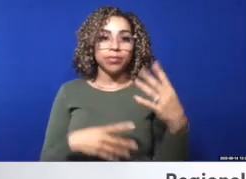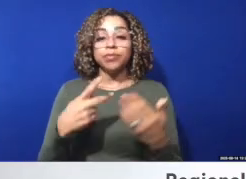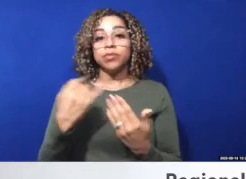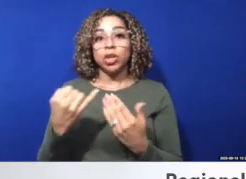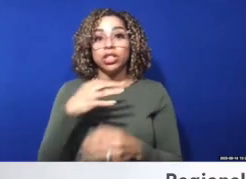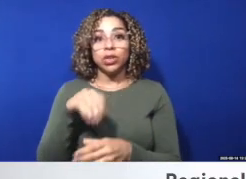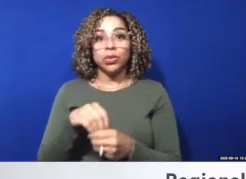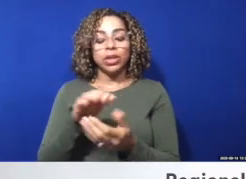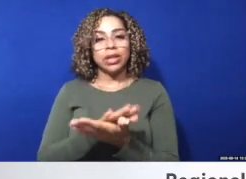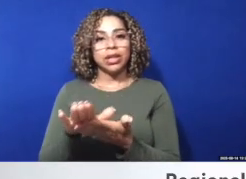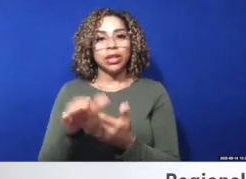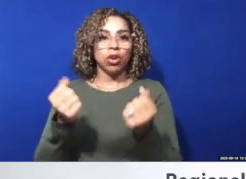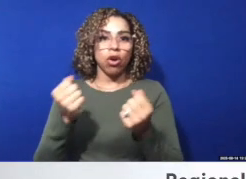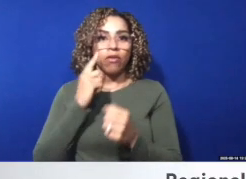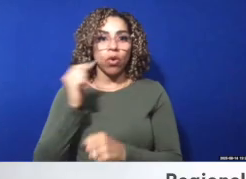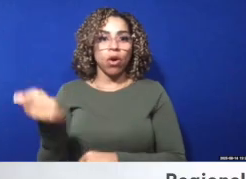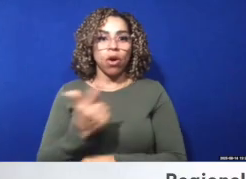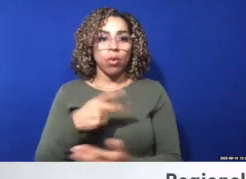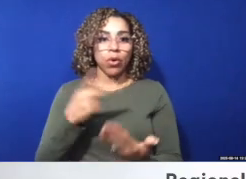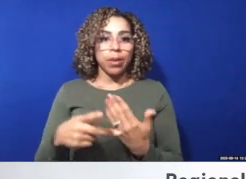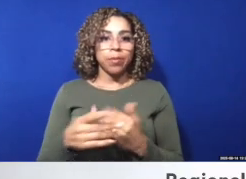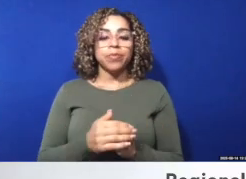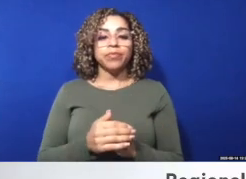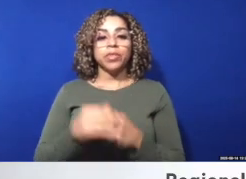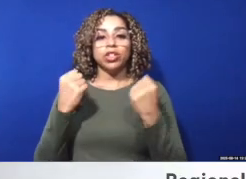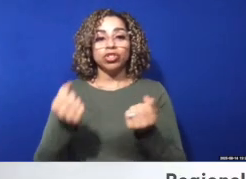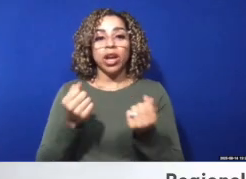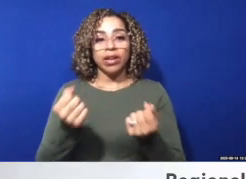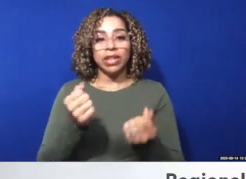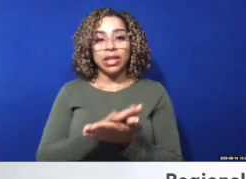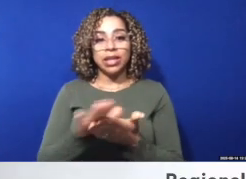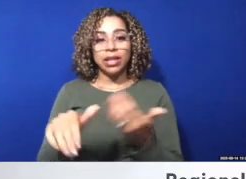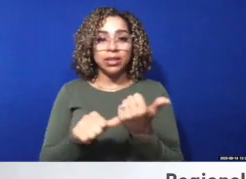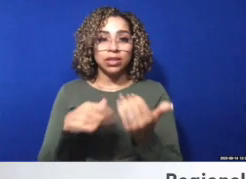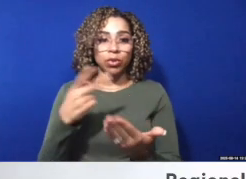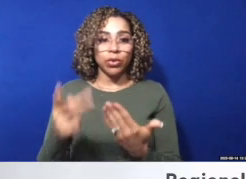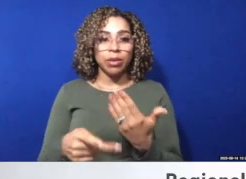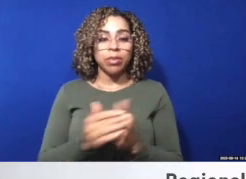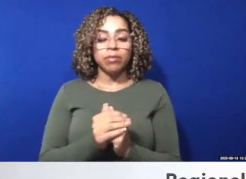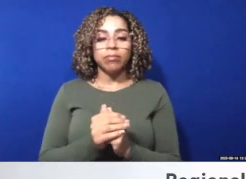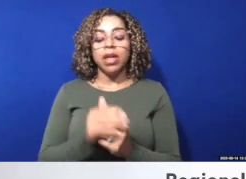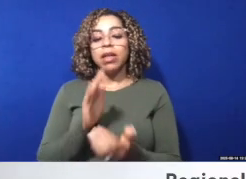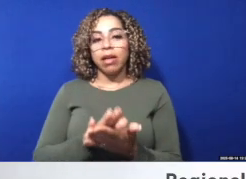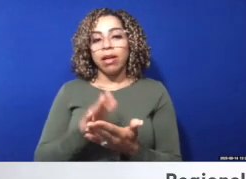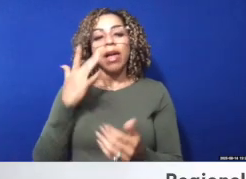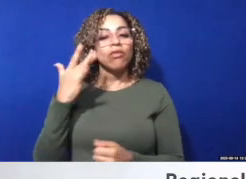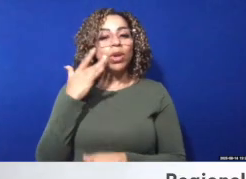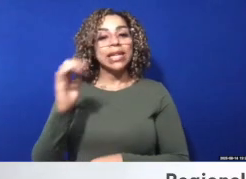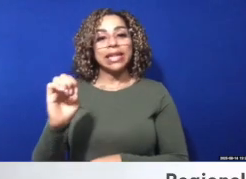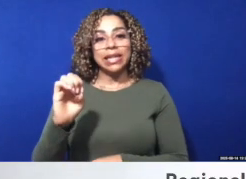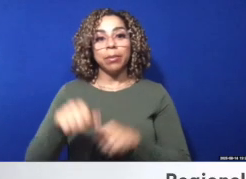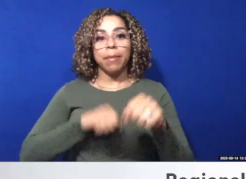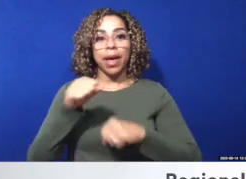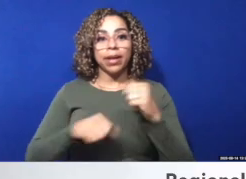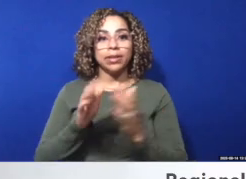for All programs, the Driving Clean Assistance Program, the California E-Bike Incentive Project, Access Clean California, and the